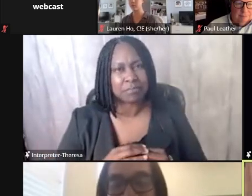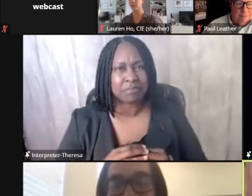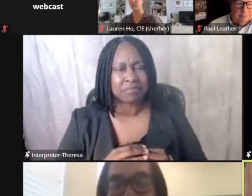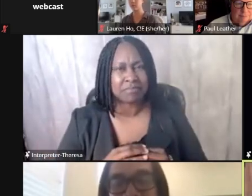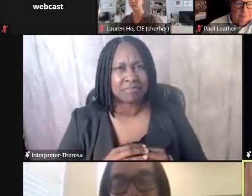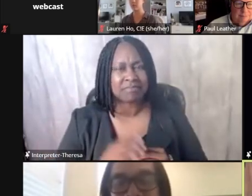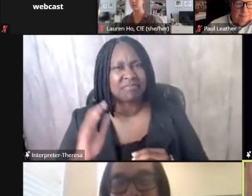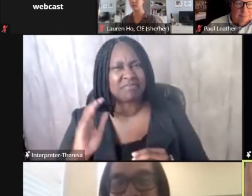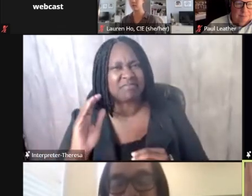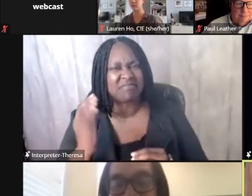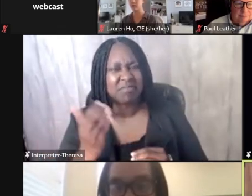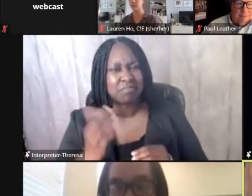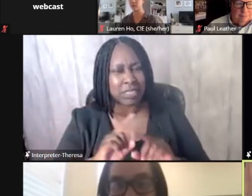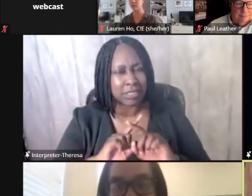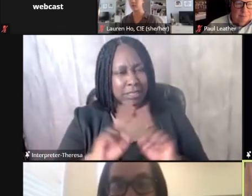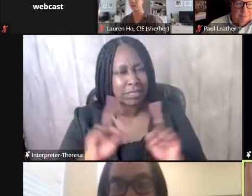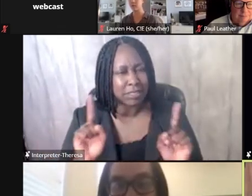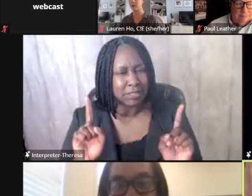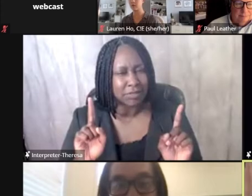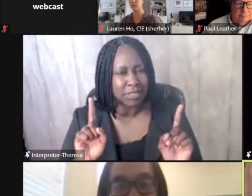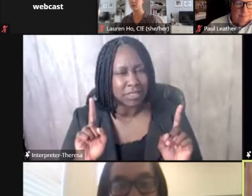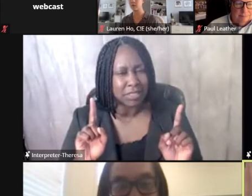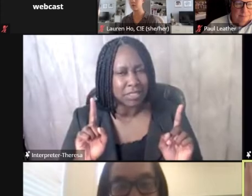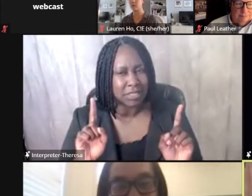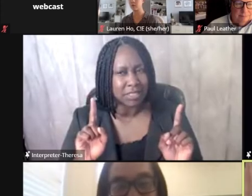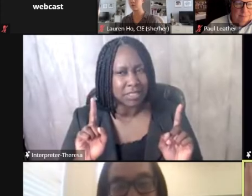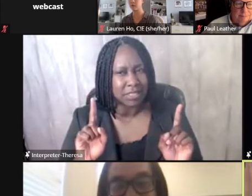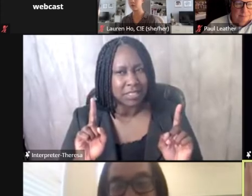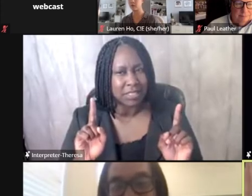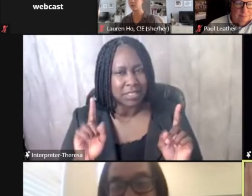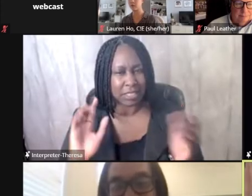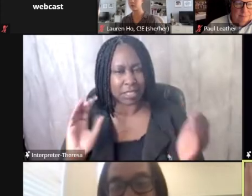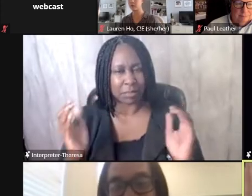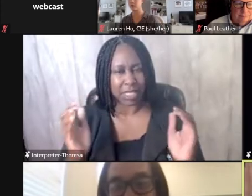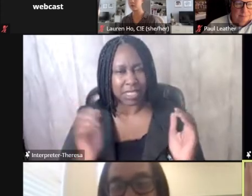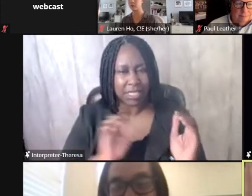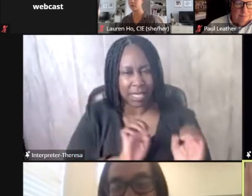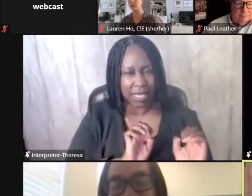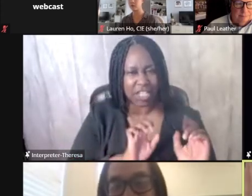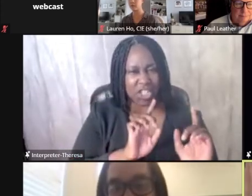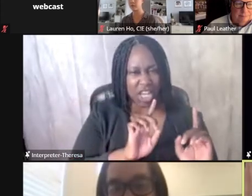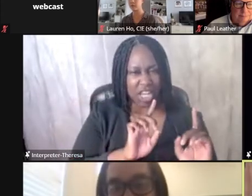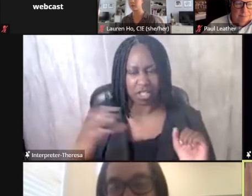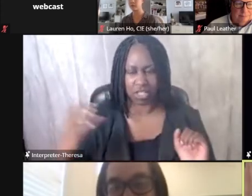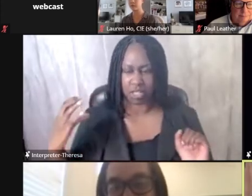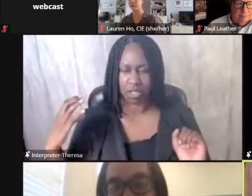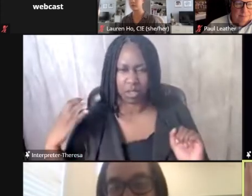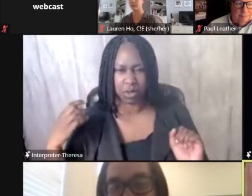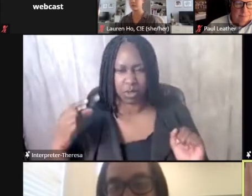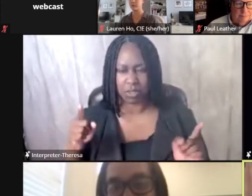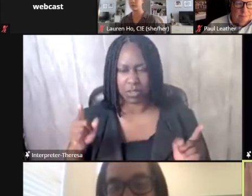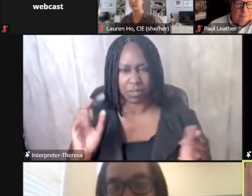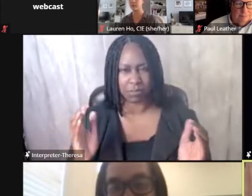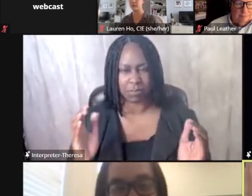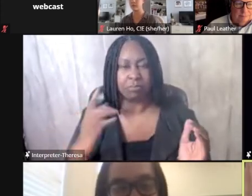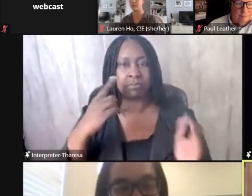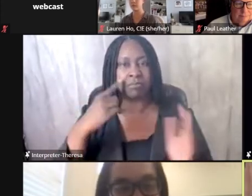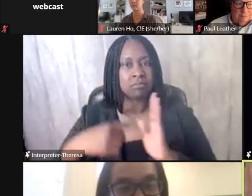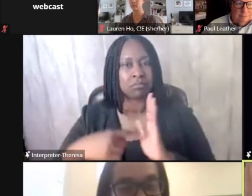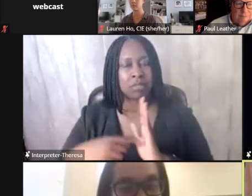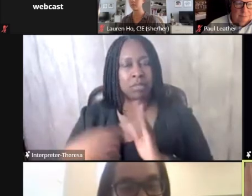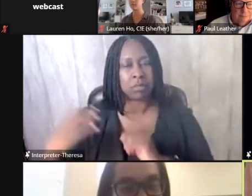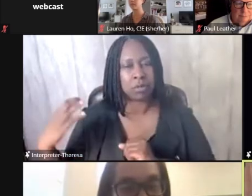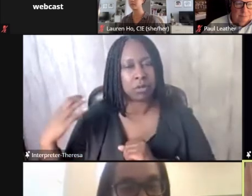seems to be so different to me than the way we approach things in education. Because you take a coach